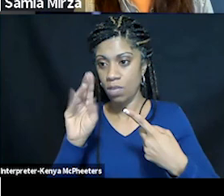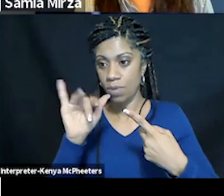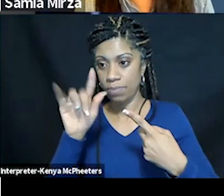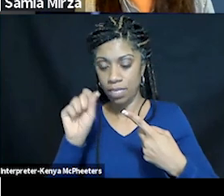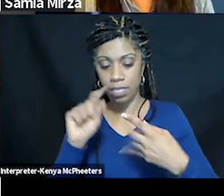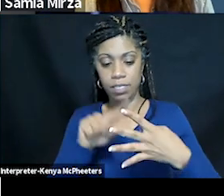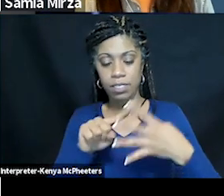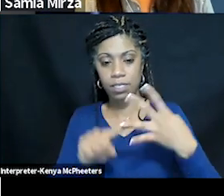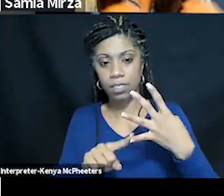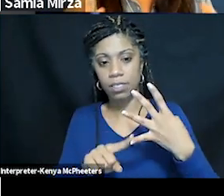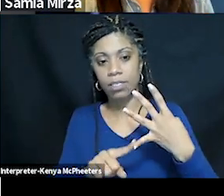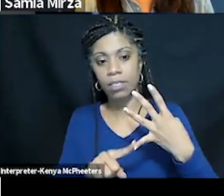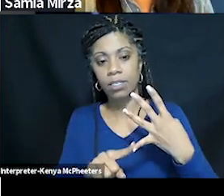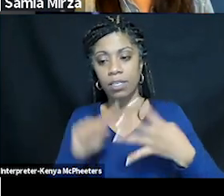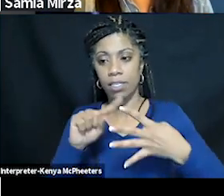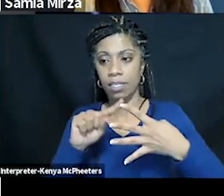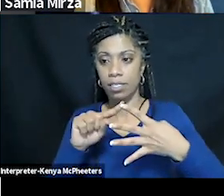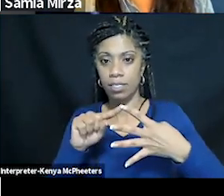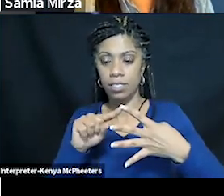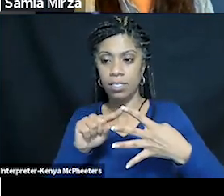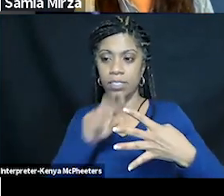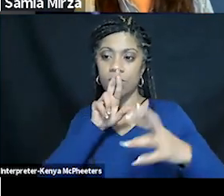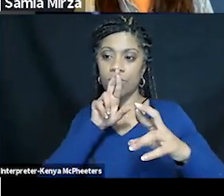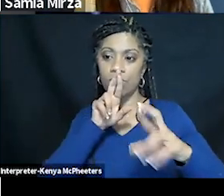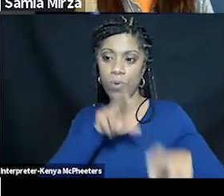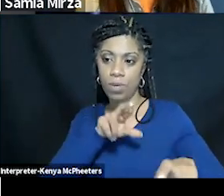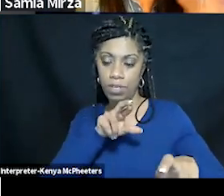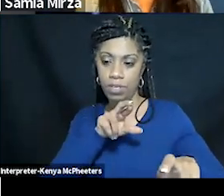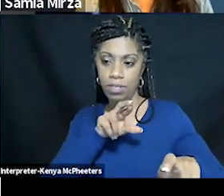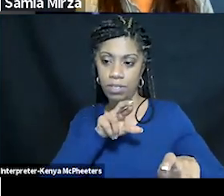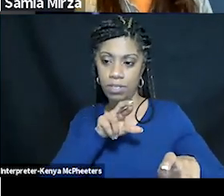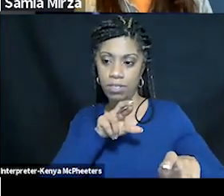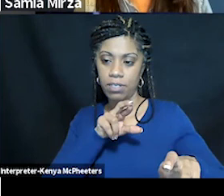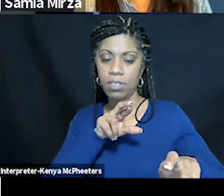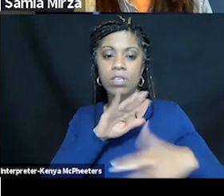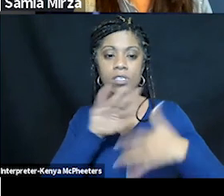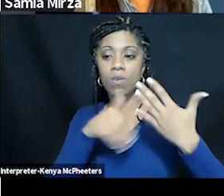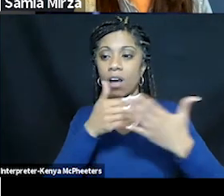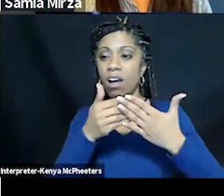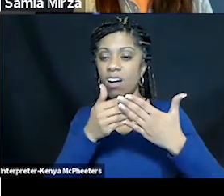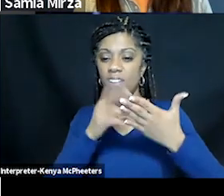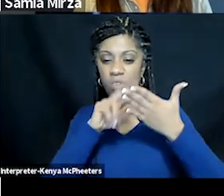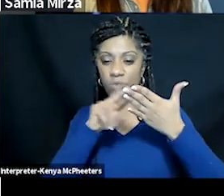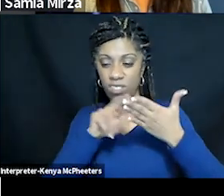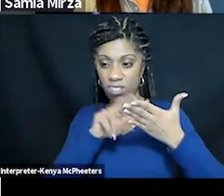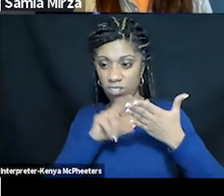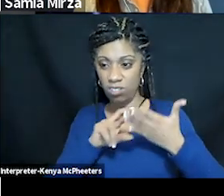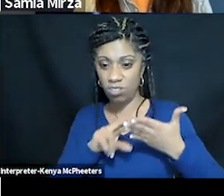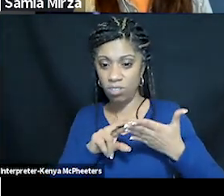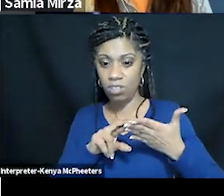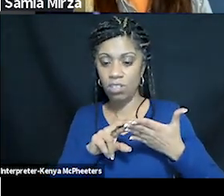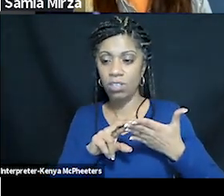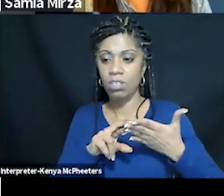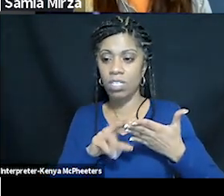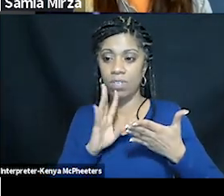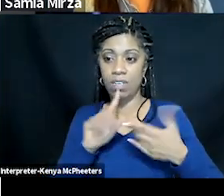these conversations. So the first will be the report that was developed. So all of the research that I mentioned earlier, we distilled all of that